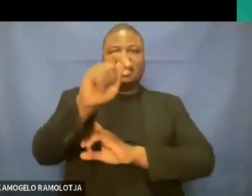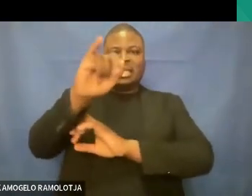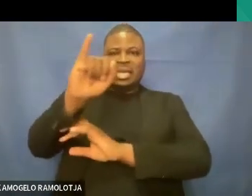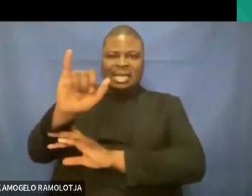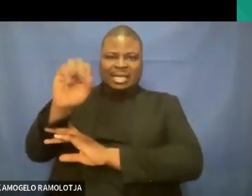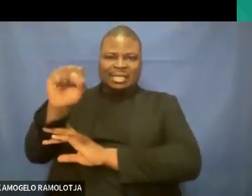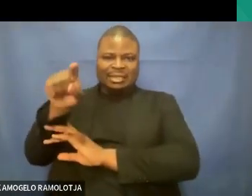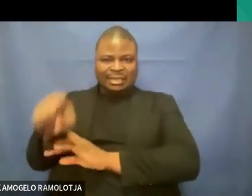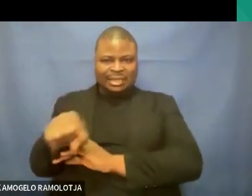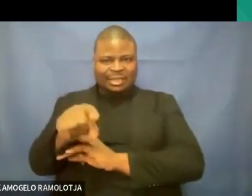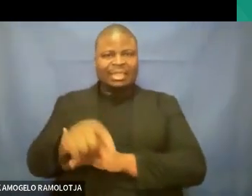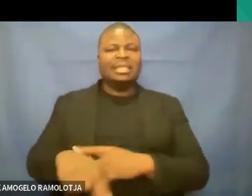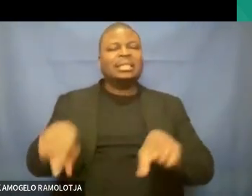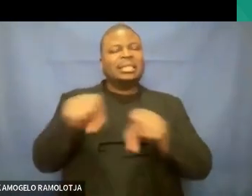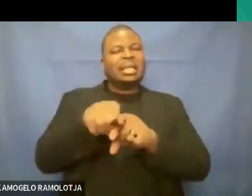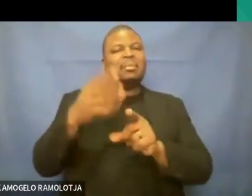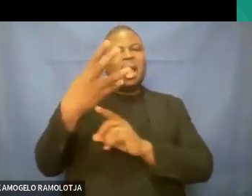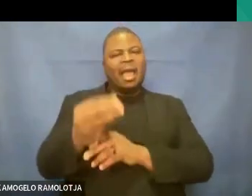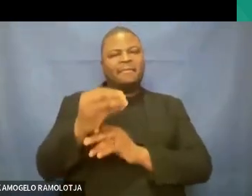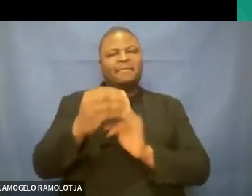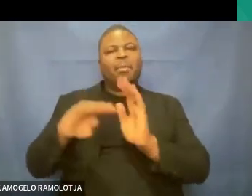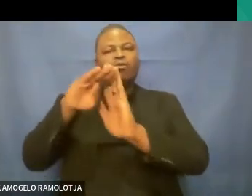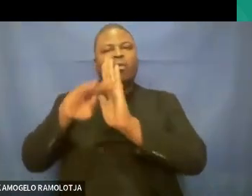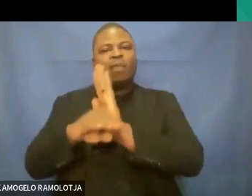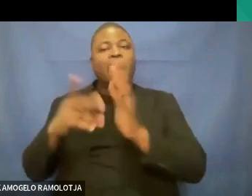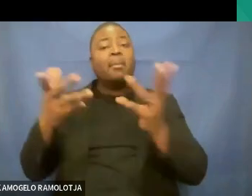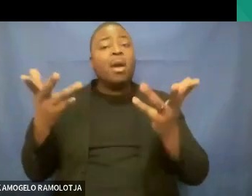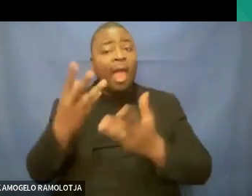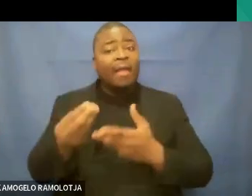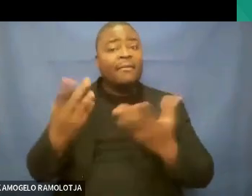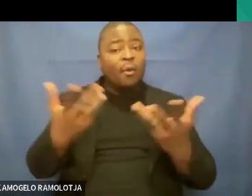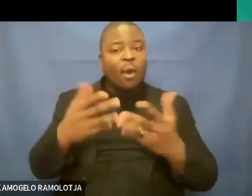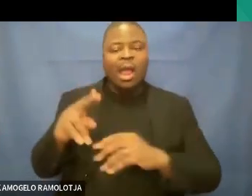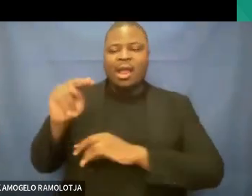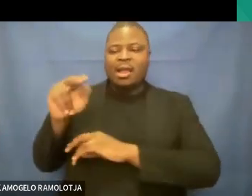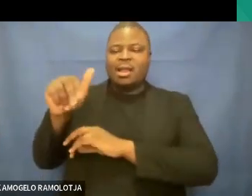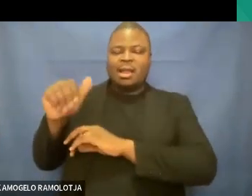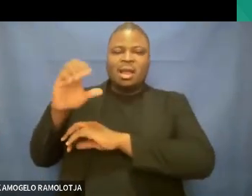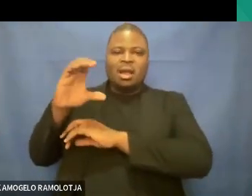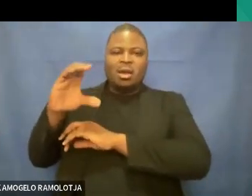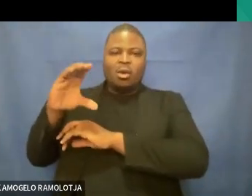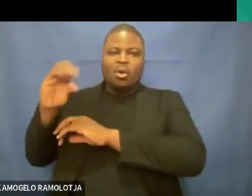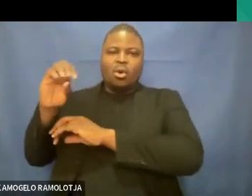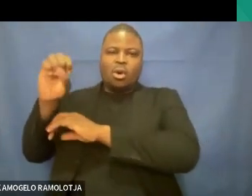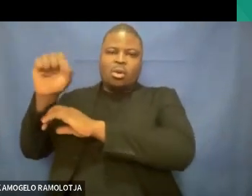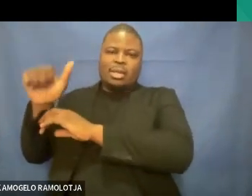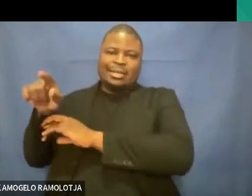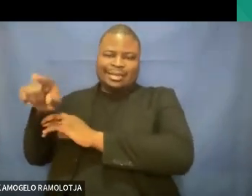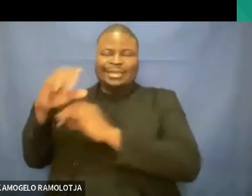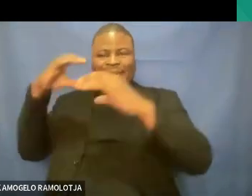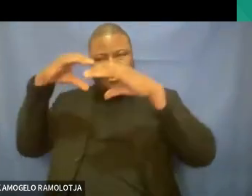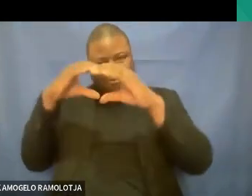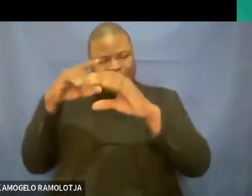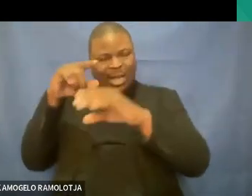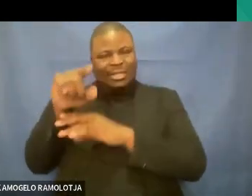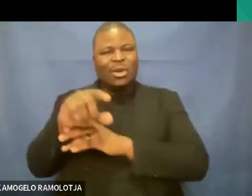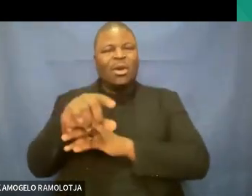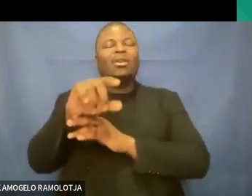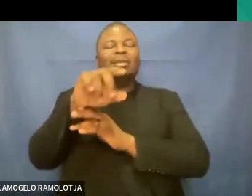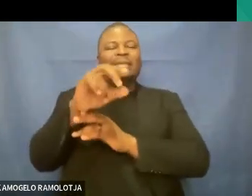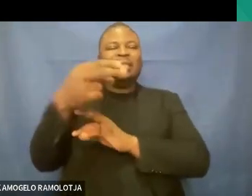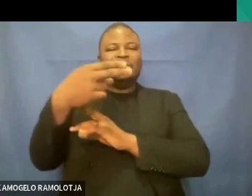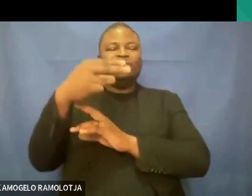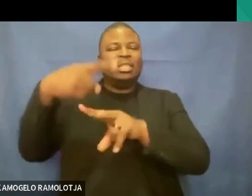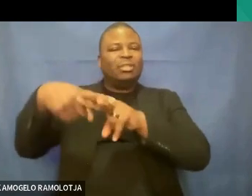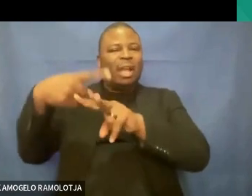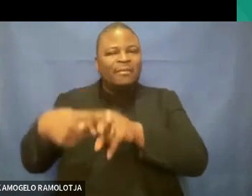for programs such as NACOSA, as they've already said that in the introduction that they focus on HIV and STIs. So